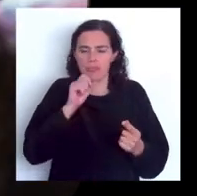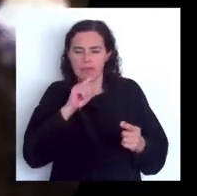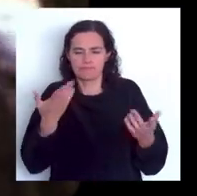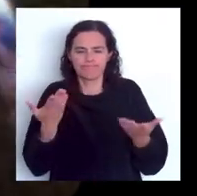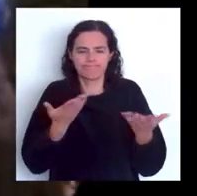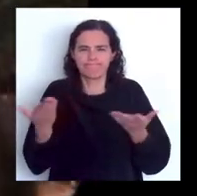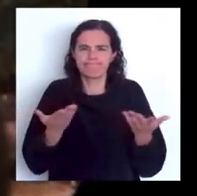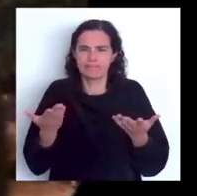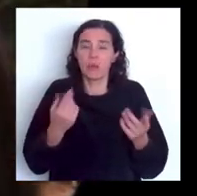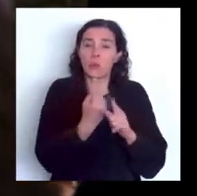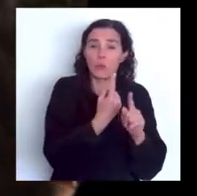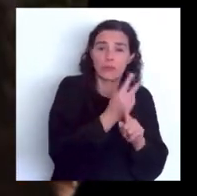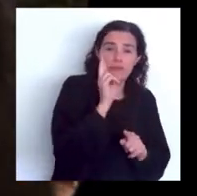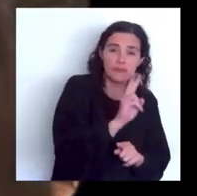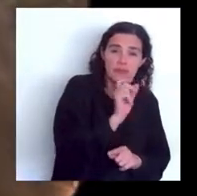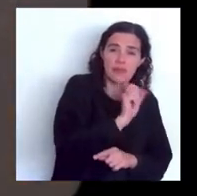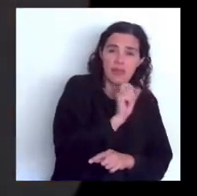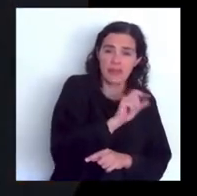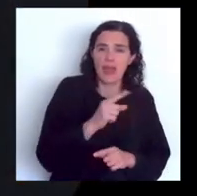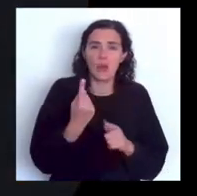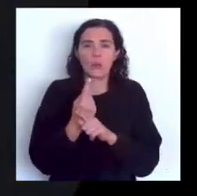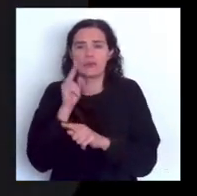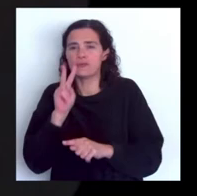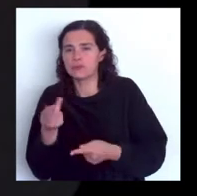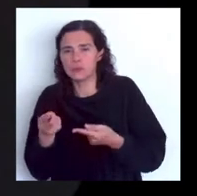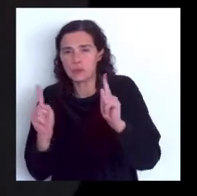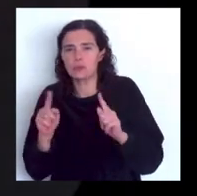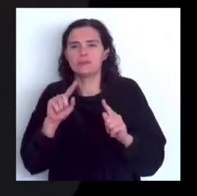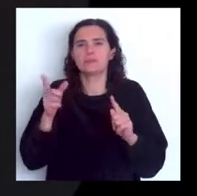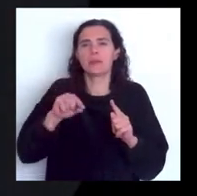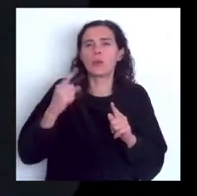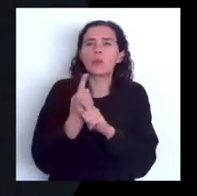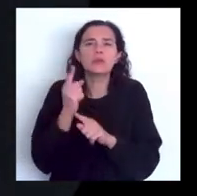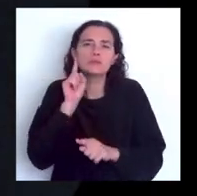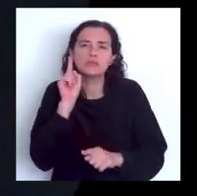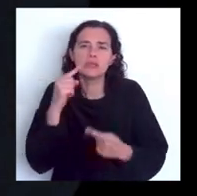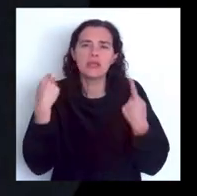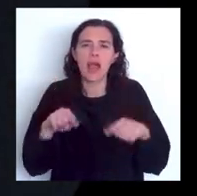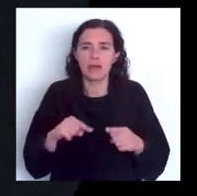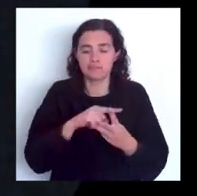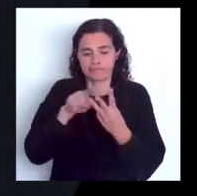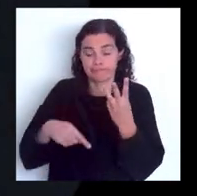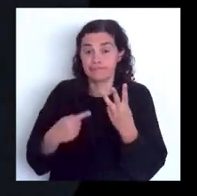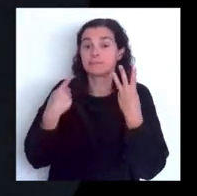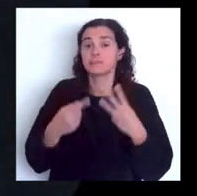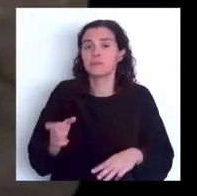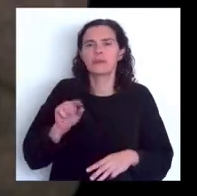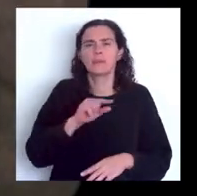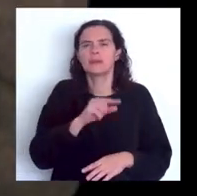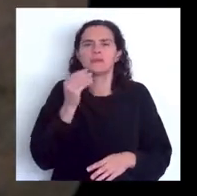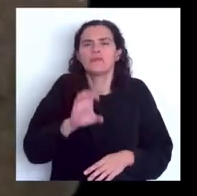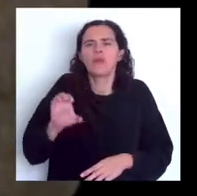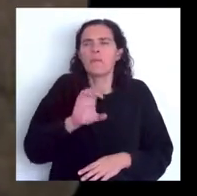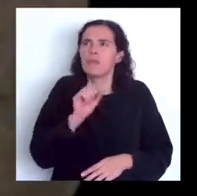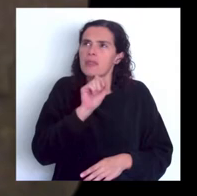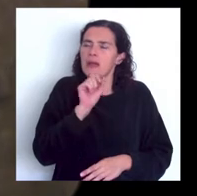line between what's visible, what's not visible, and what matters. And maybe